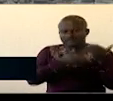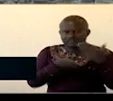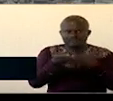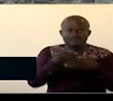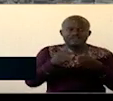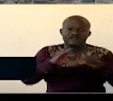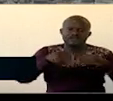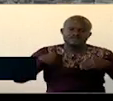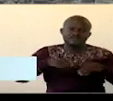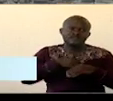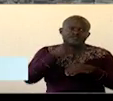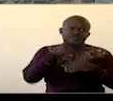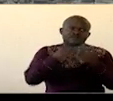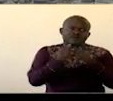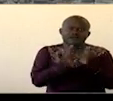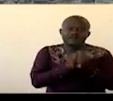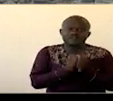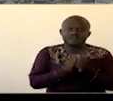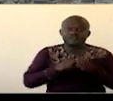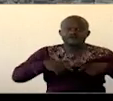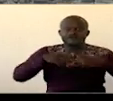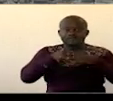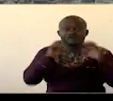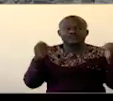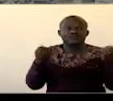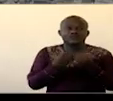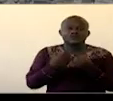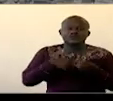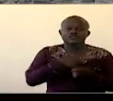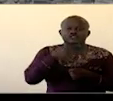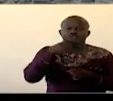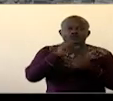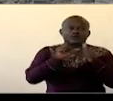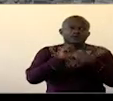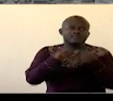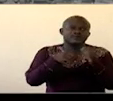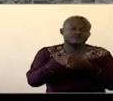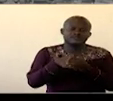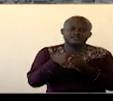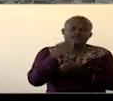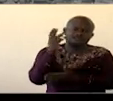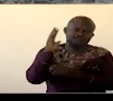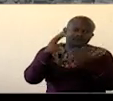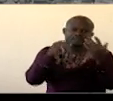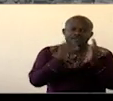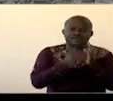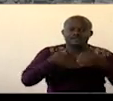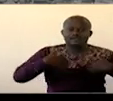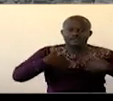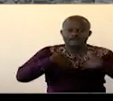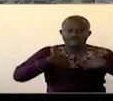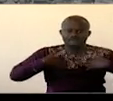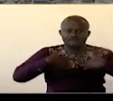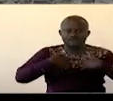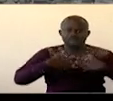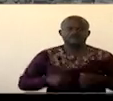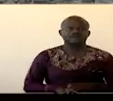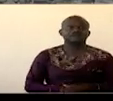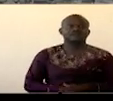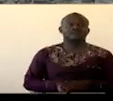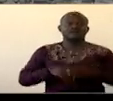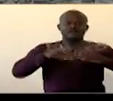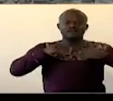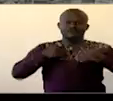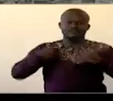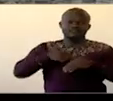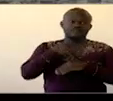us say with living organisms, we talk about plants and animals. Let us